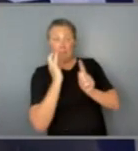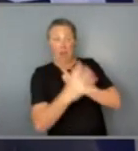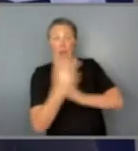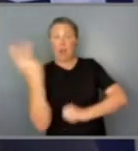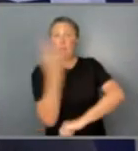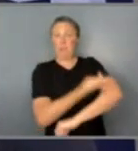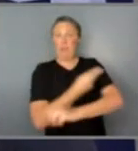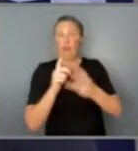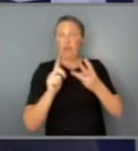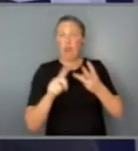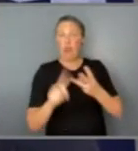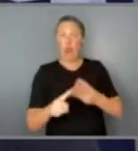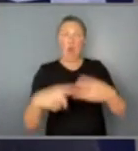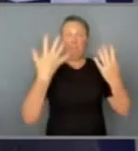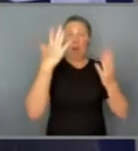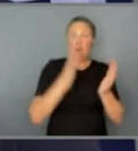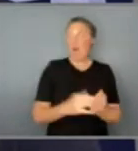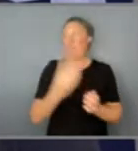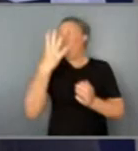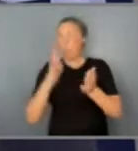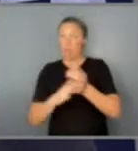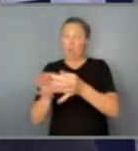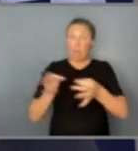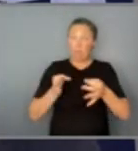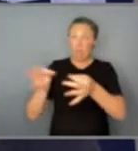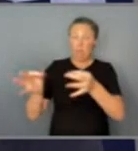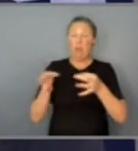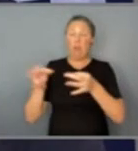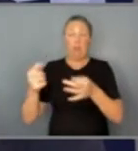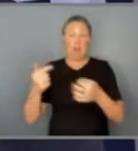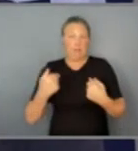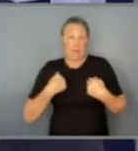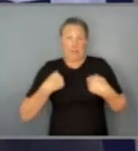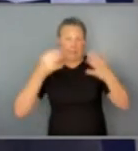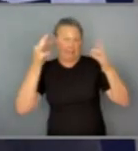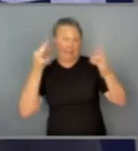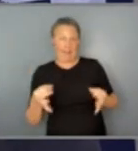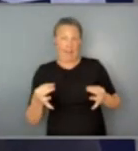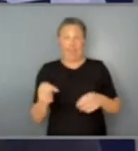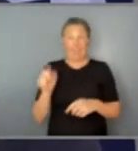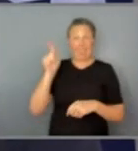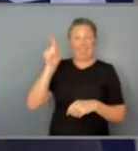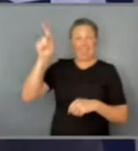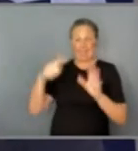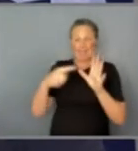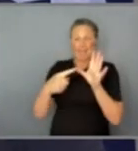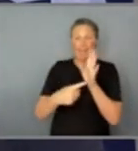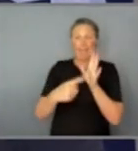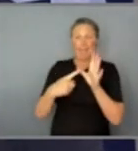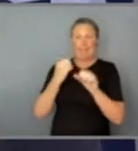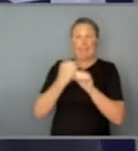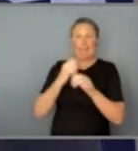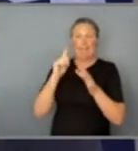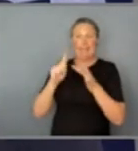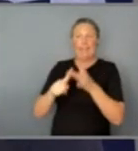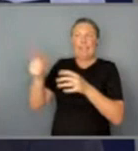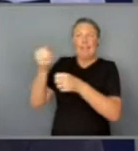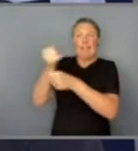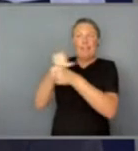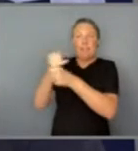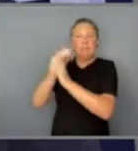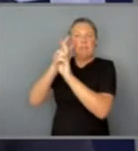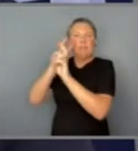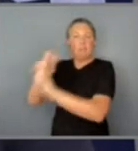for the vaccination experts at ATAGI. That is not a decision for myself as Prime Minister or the Premiers and